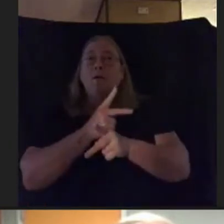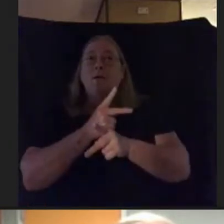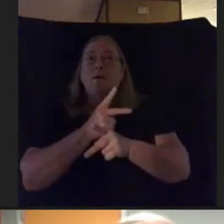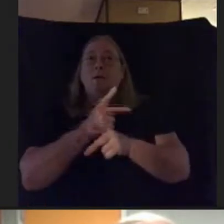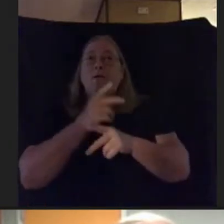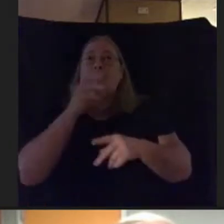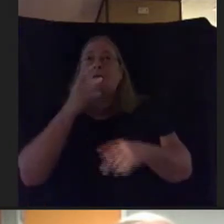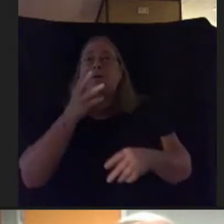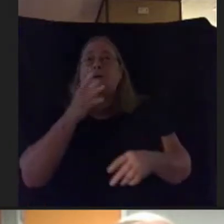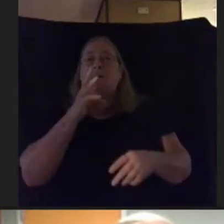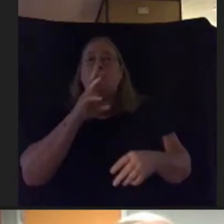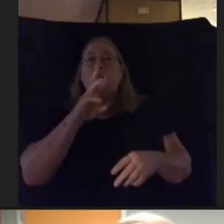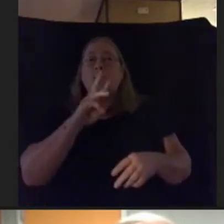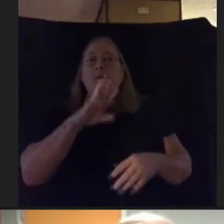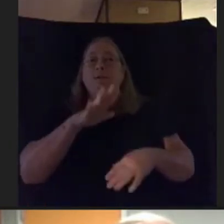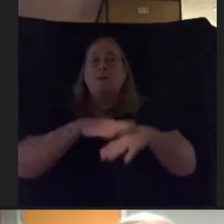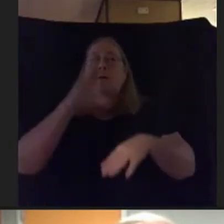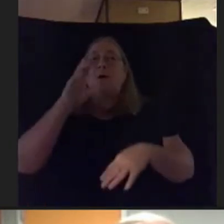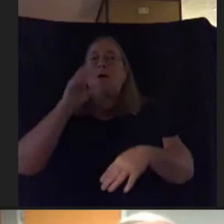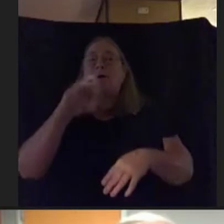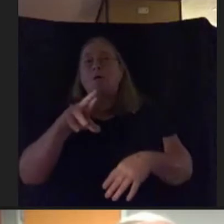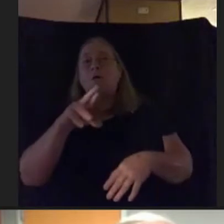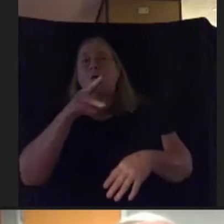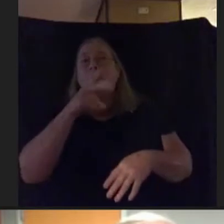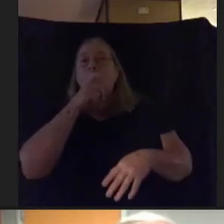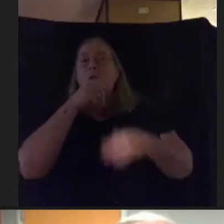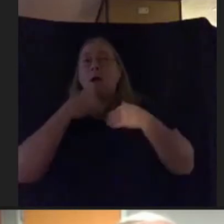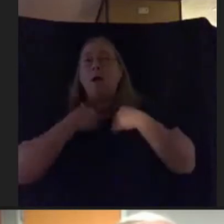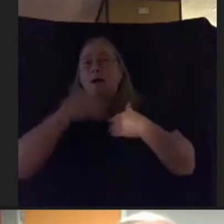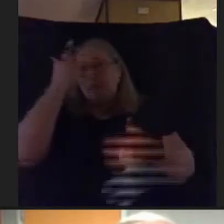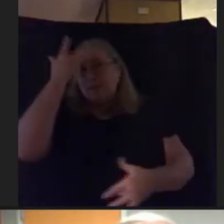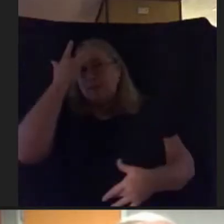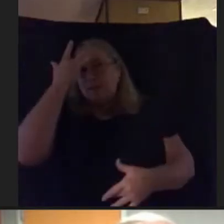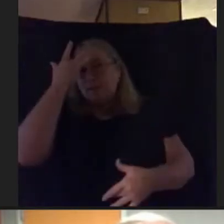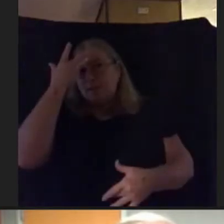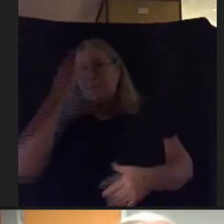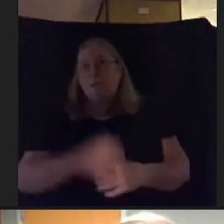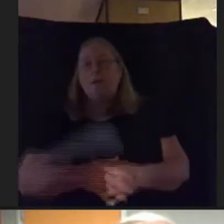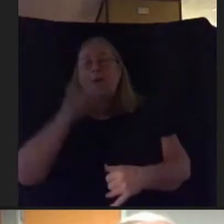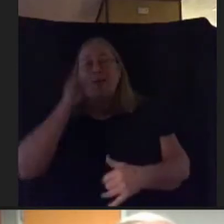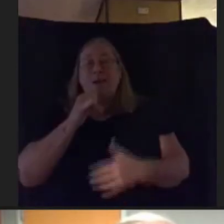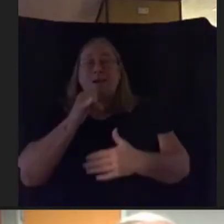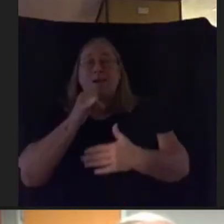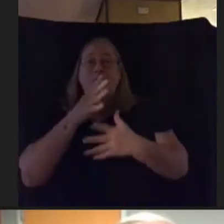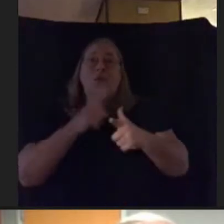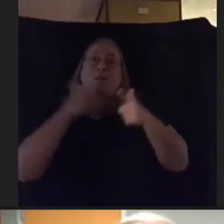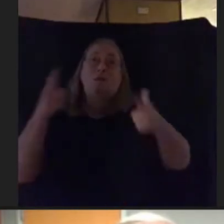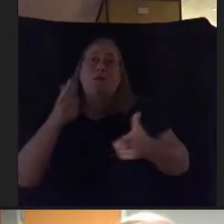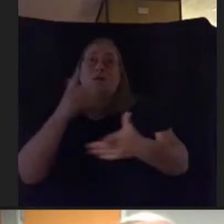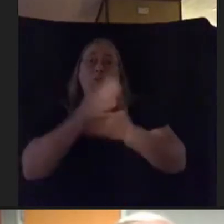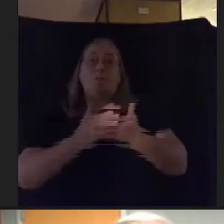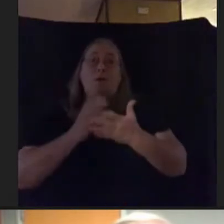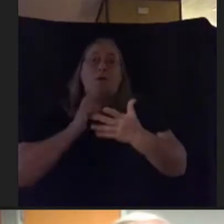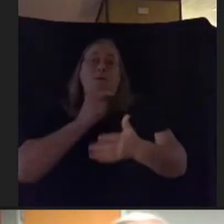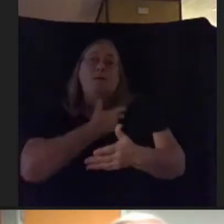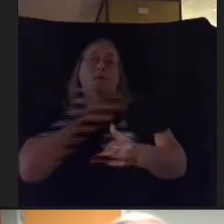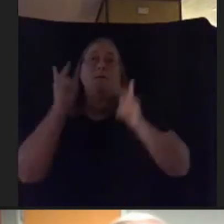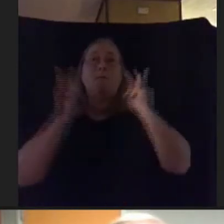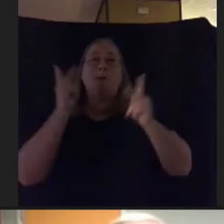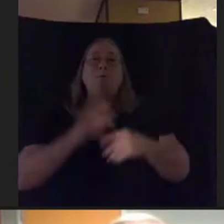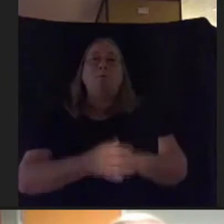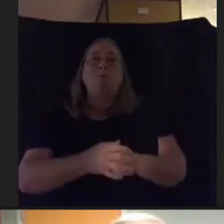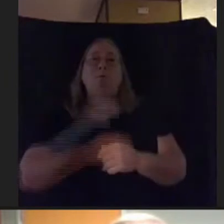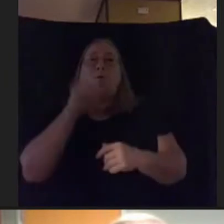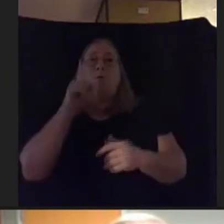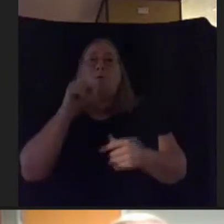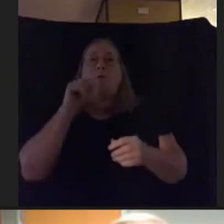16 and above with chronic medical conditions, that does comprise a large part of our population, about 1.3 to